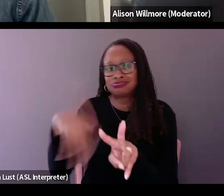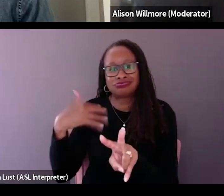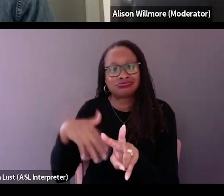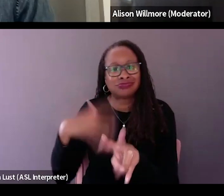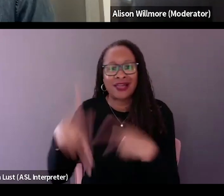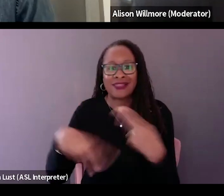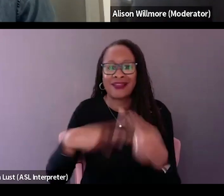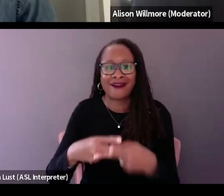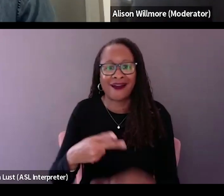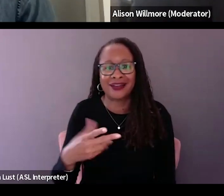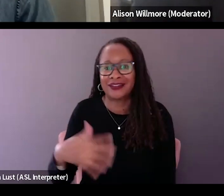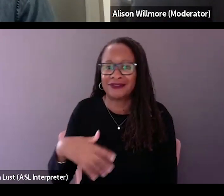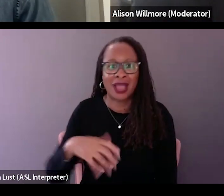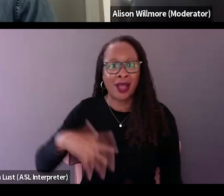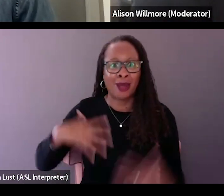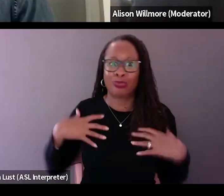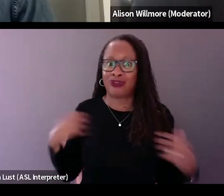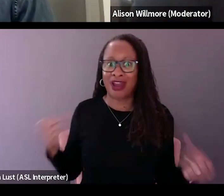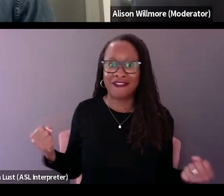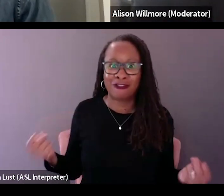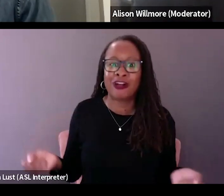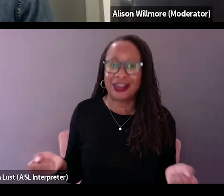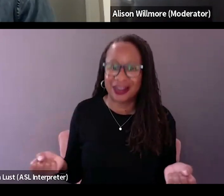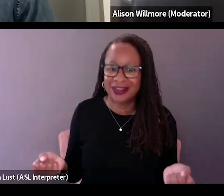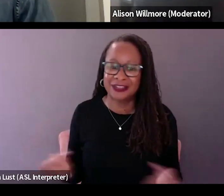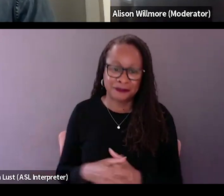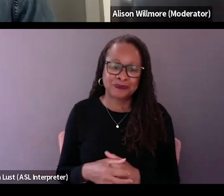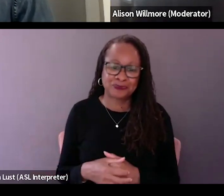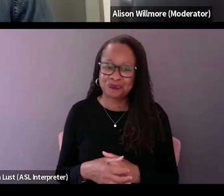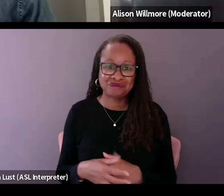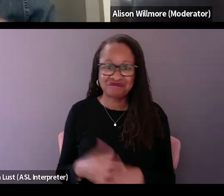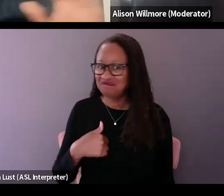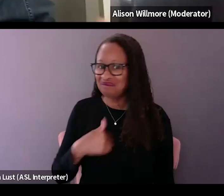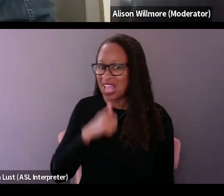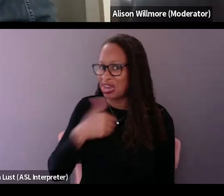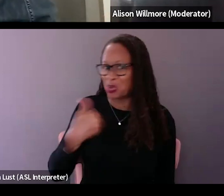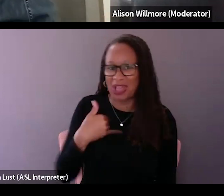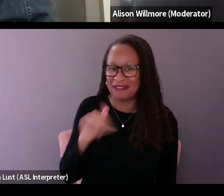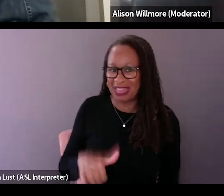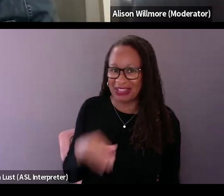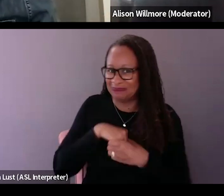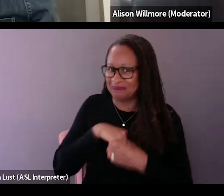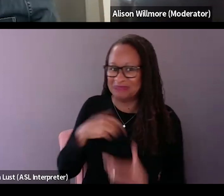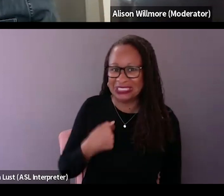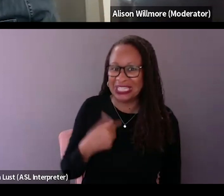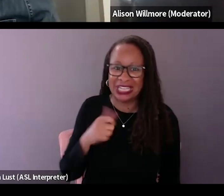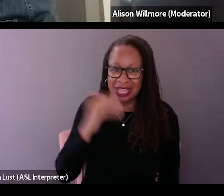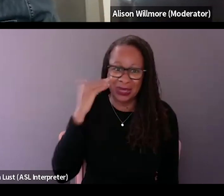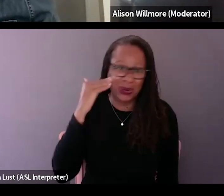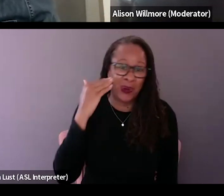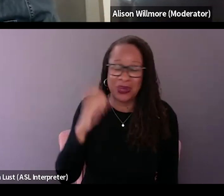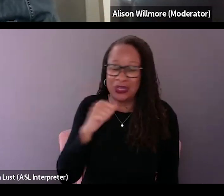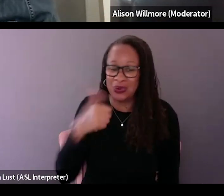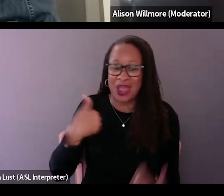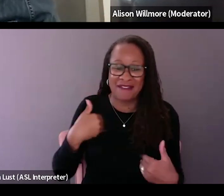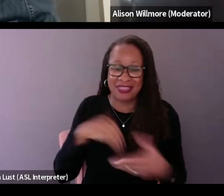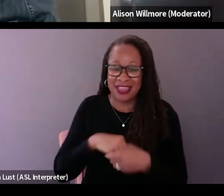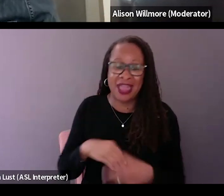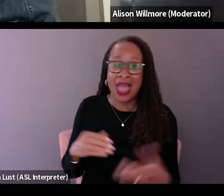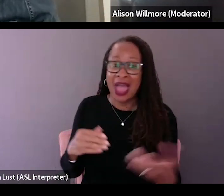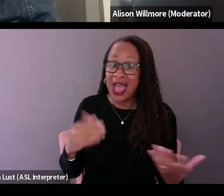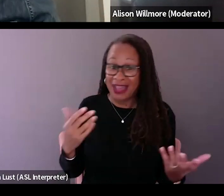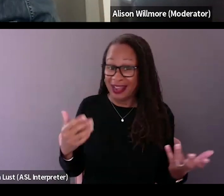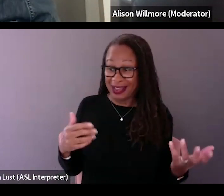like, I don't have that in me. I know I don't have that in me. And I don't think a lot of people do. And so it allowed this